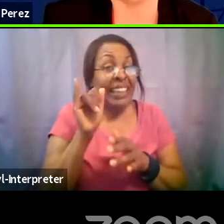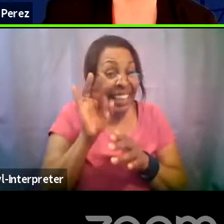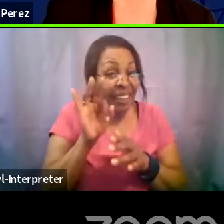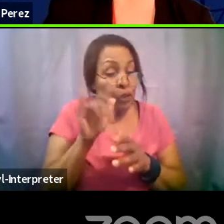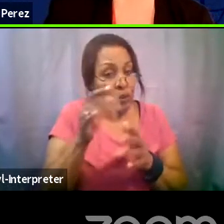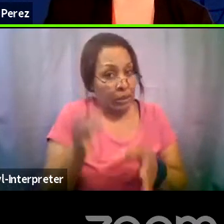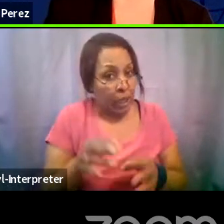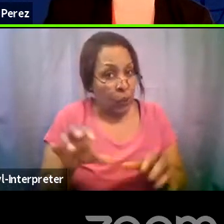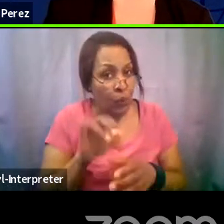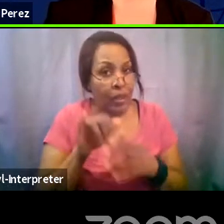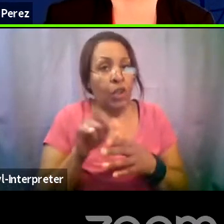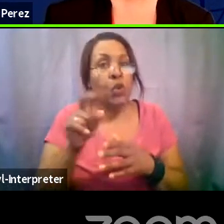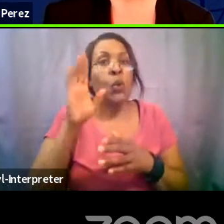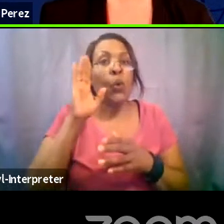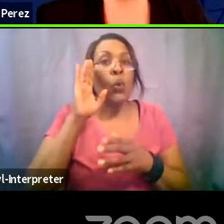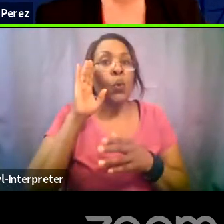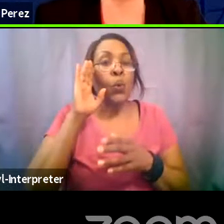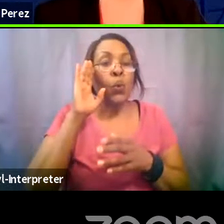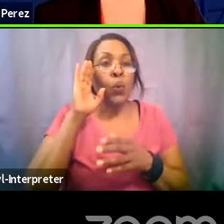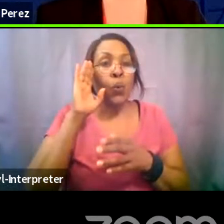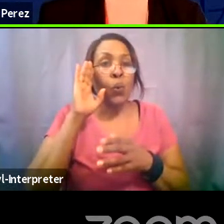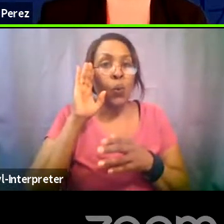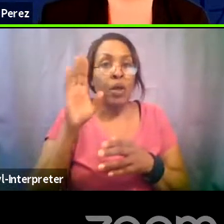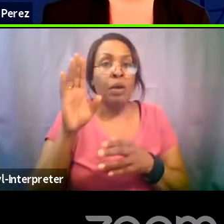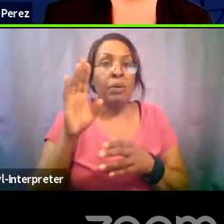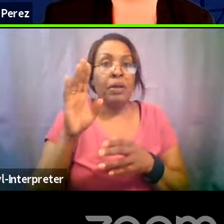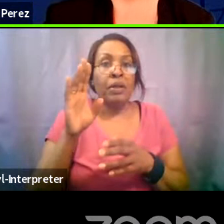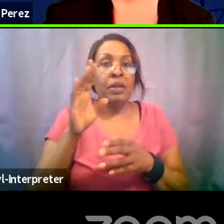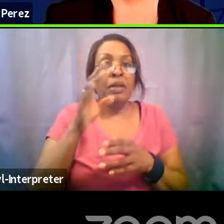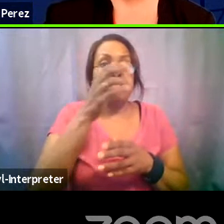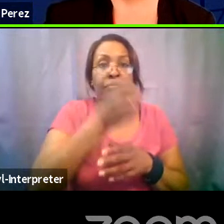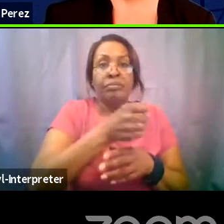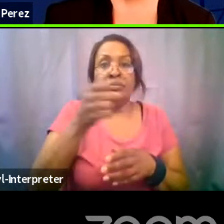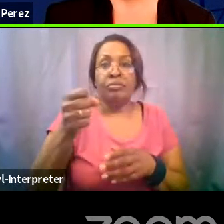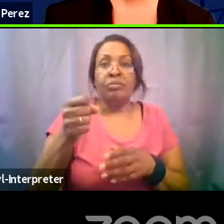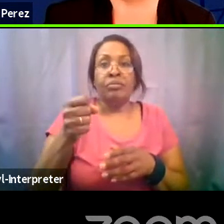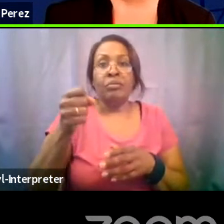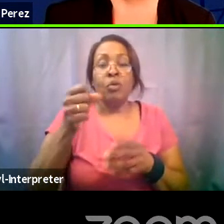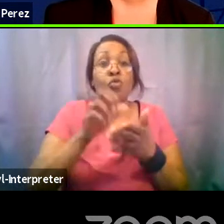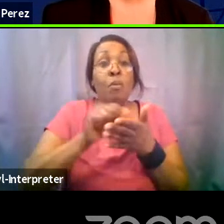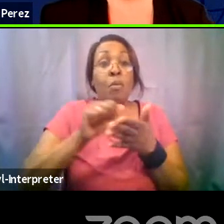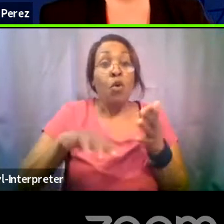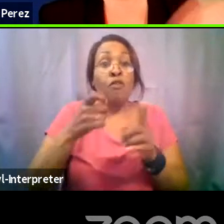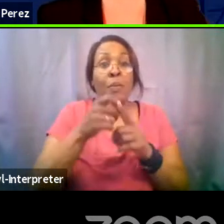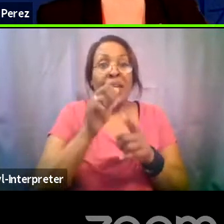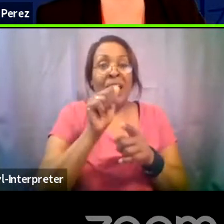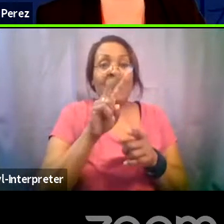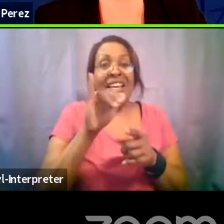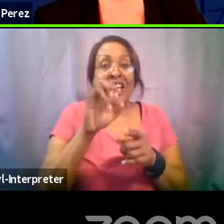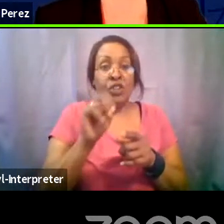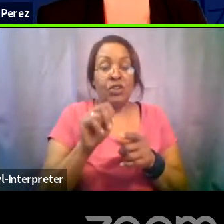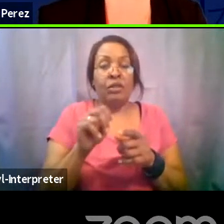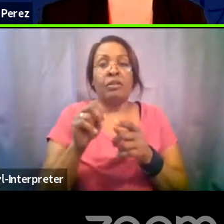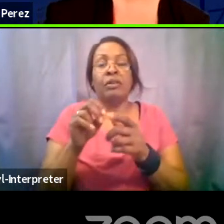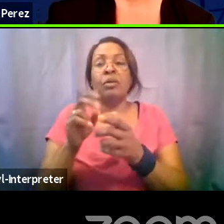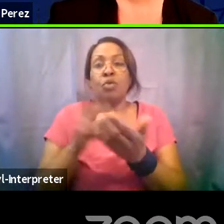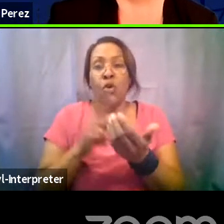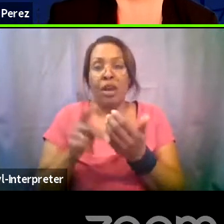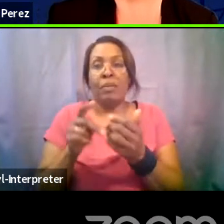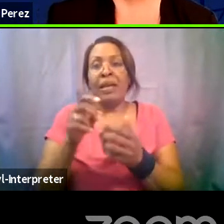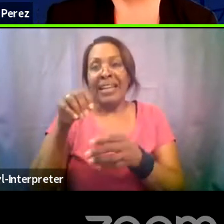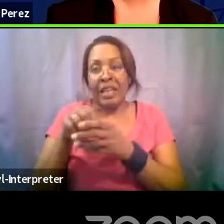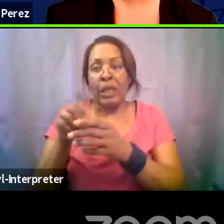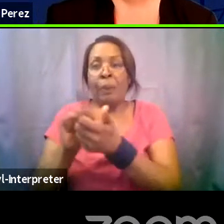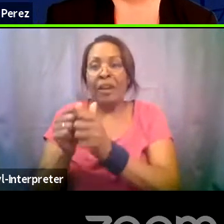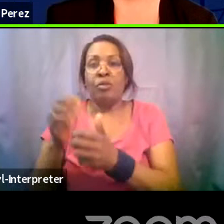do that, you will be removed from the Aviation Development Program and be in the competitive process